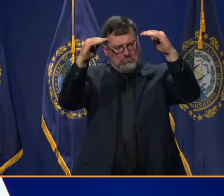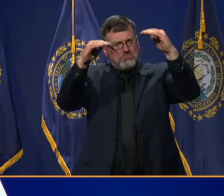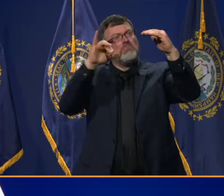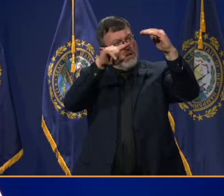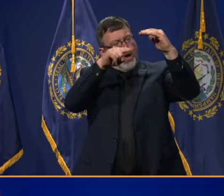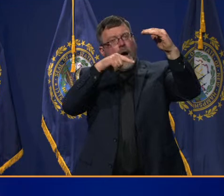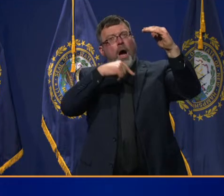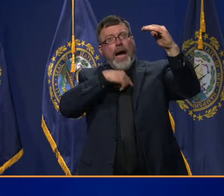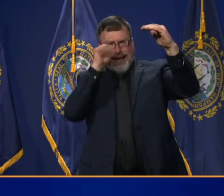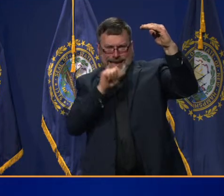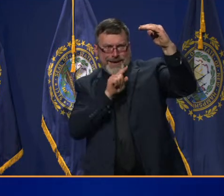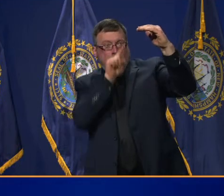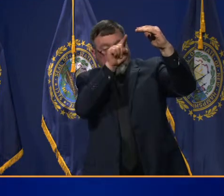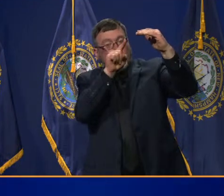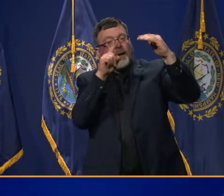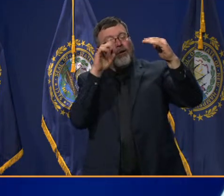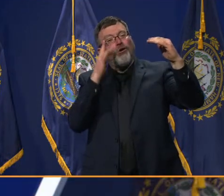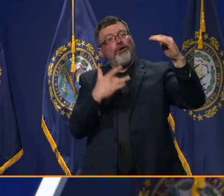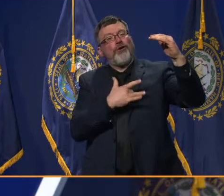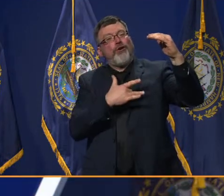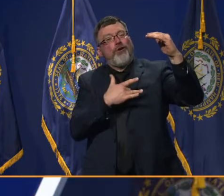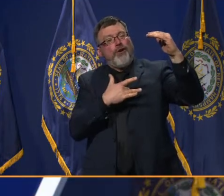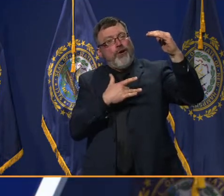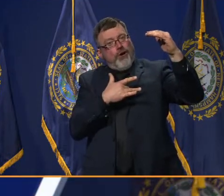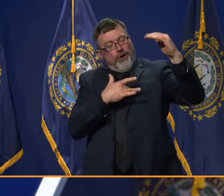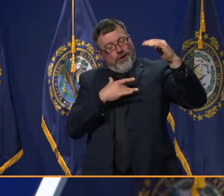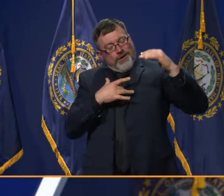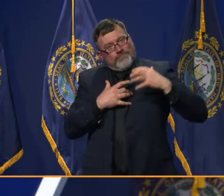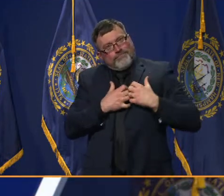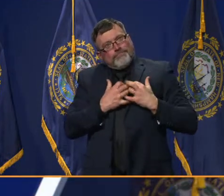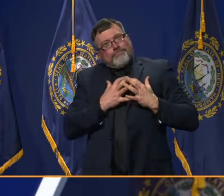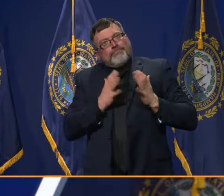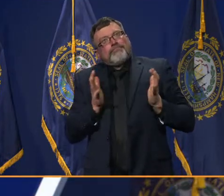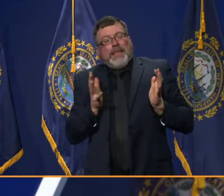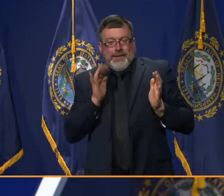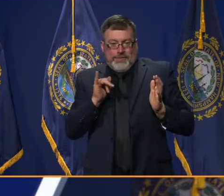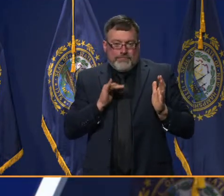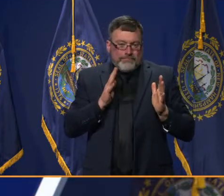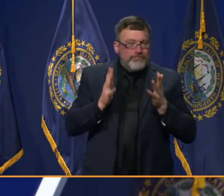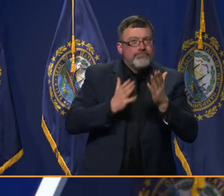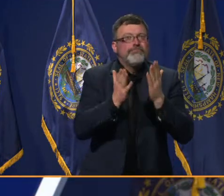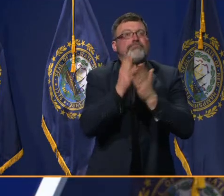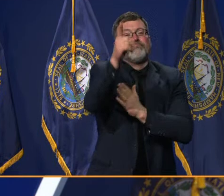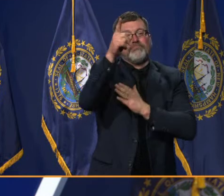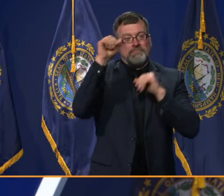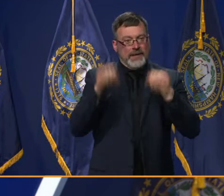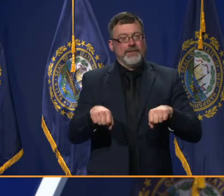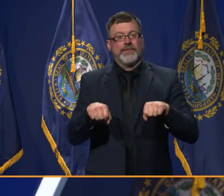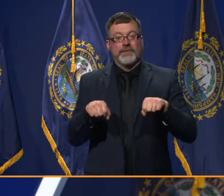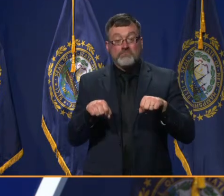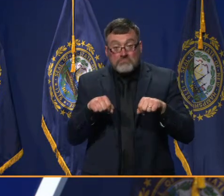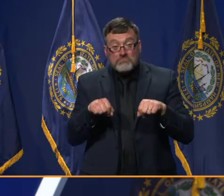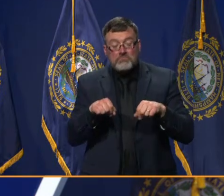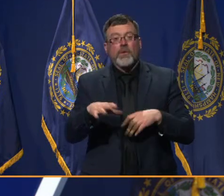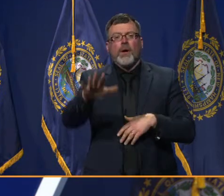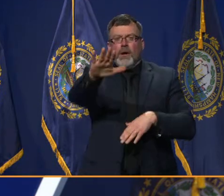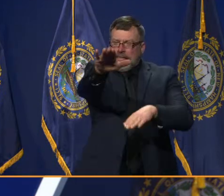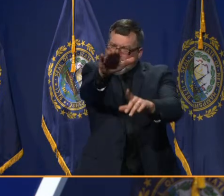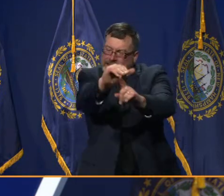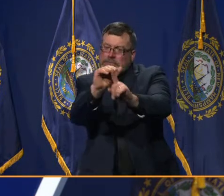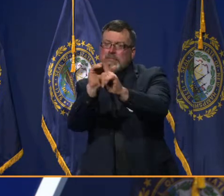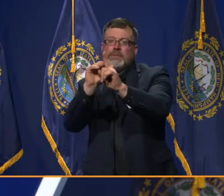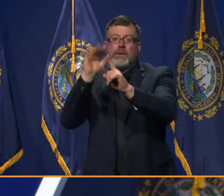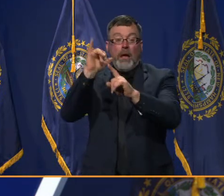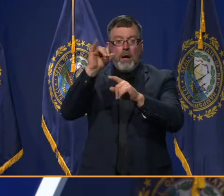hearts to make it happen. You know, it's fitting that we remember, frankly, the hundreds of our fellow Granite Staters that are